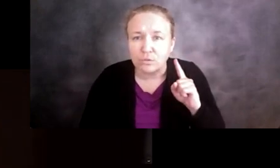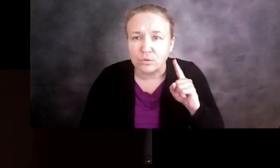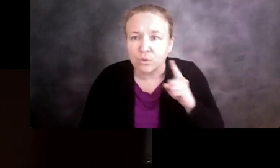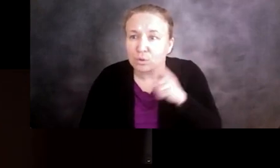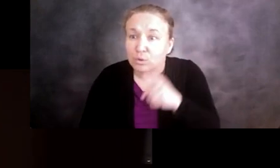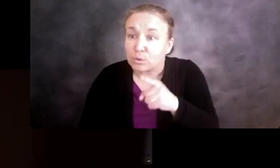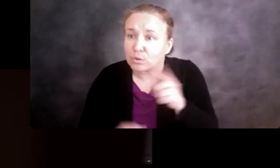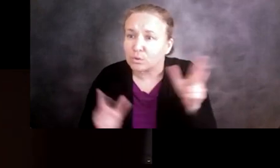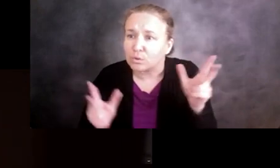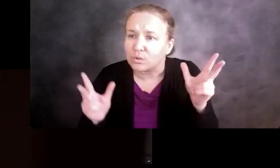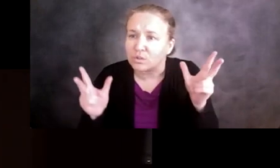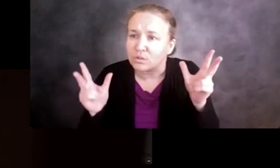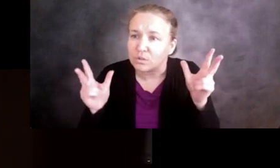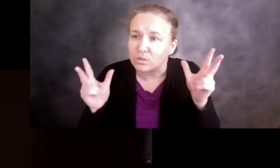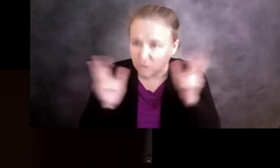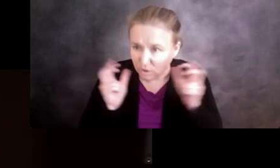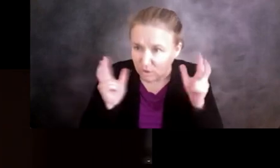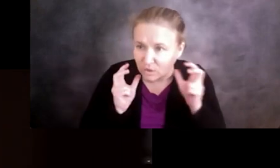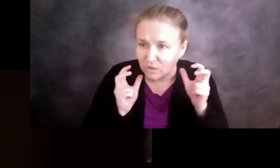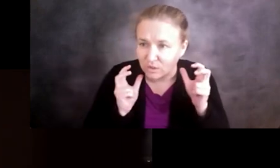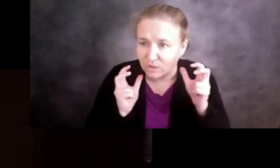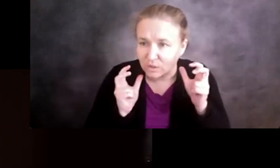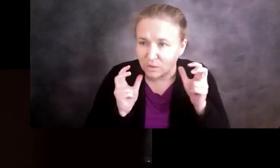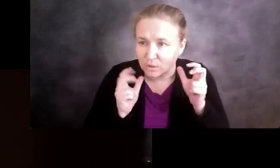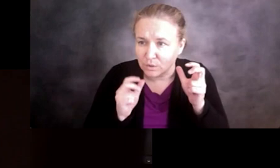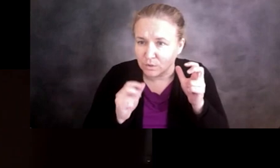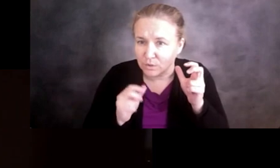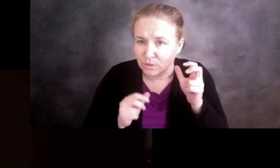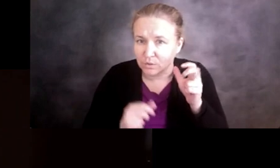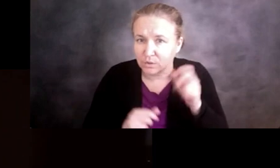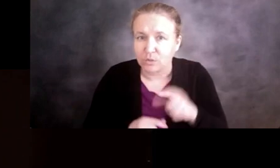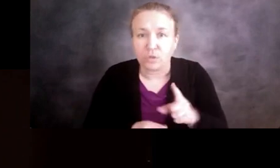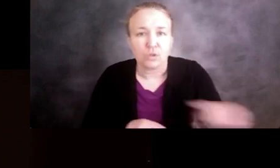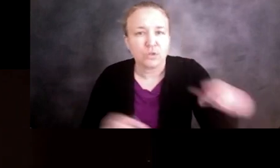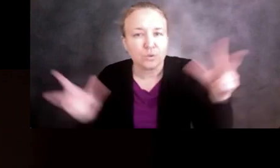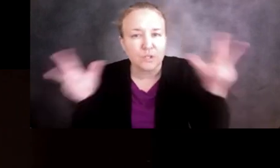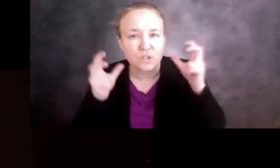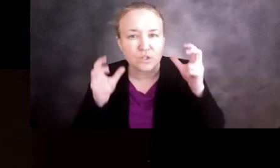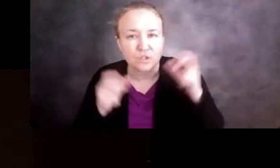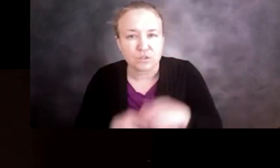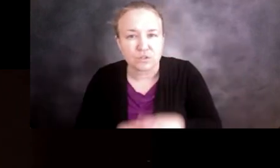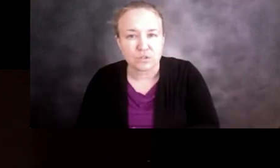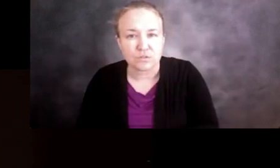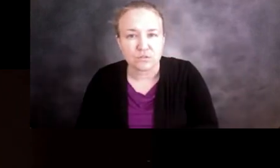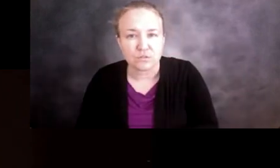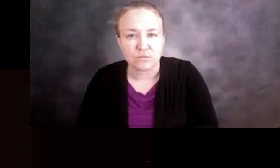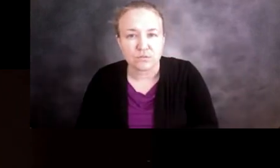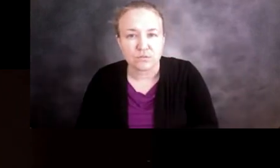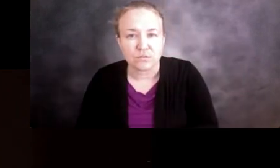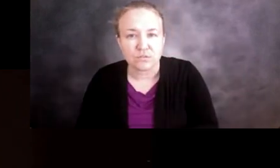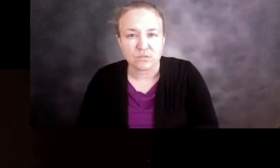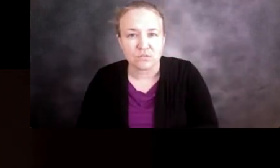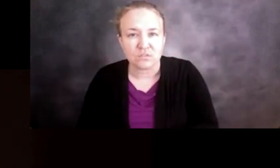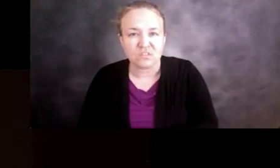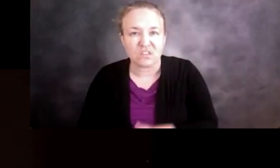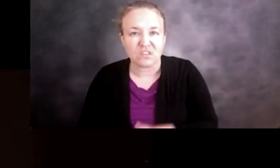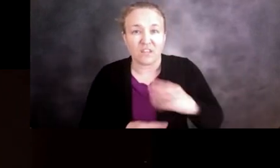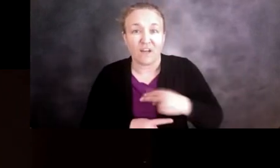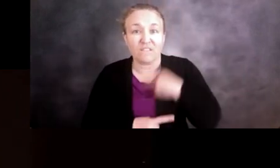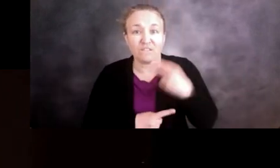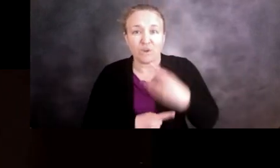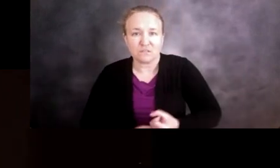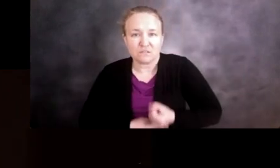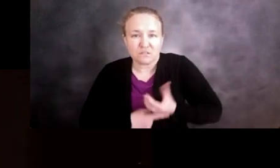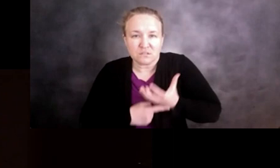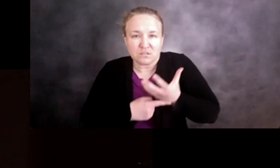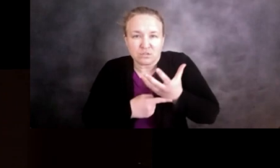You hear? You hear? This is a large voice